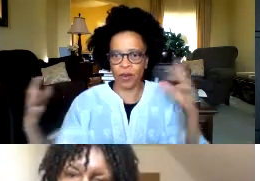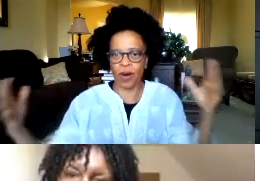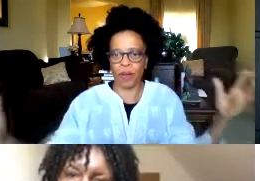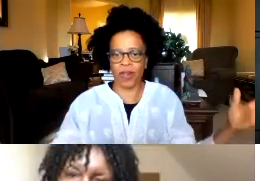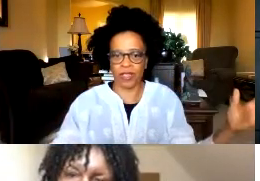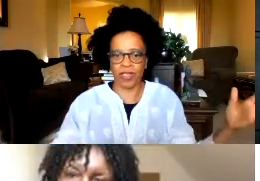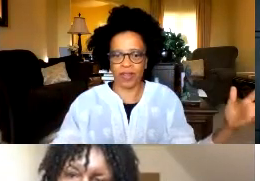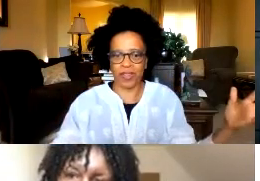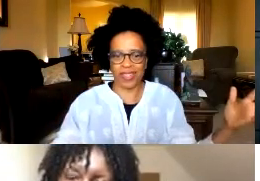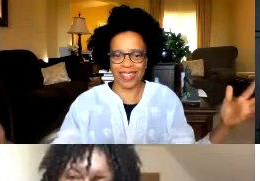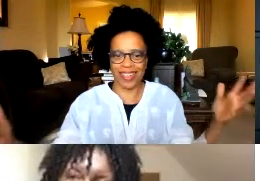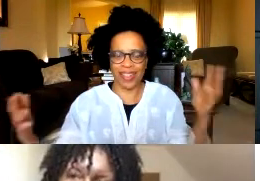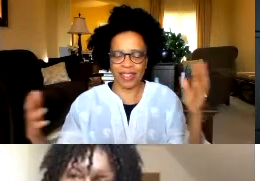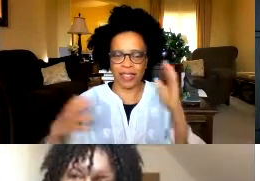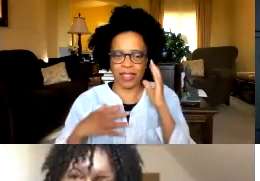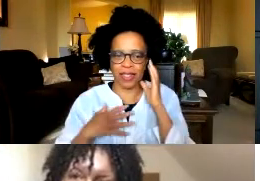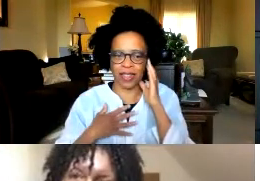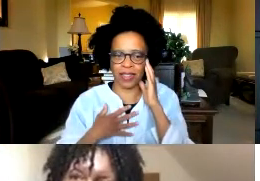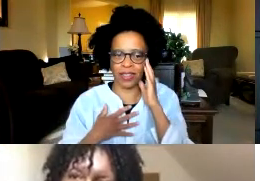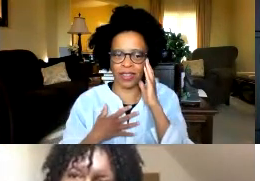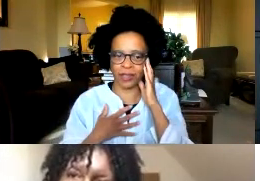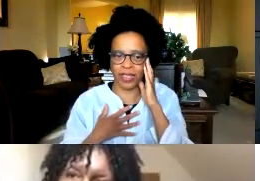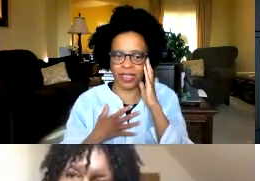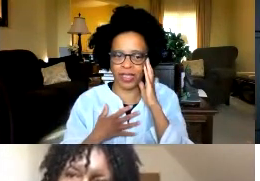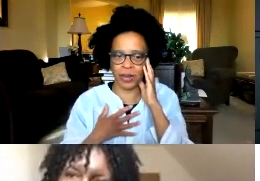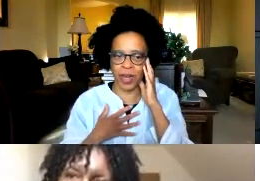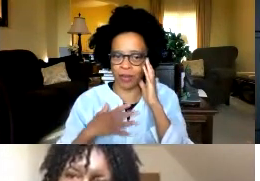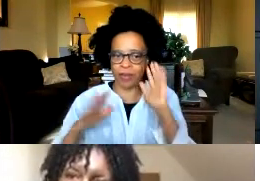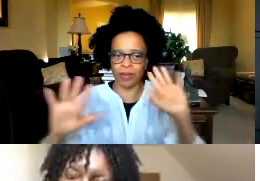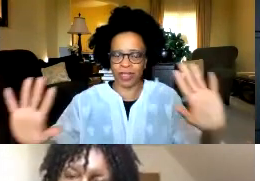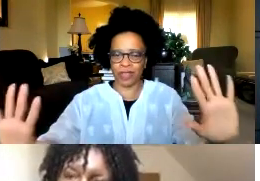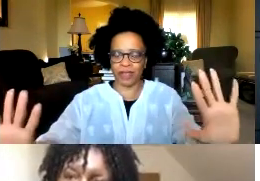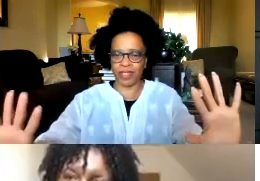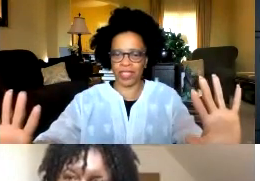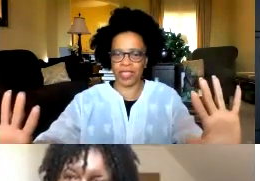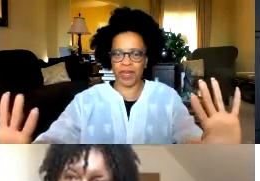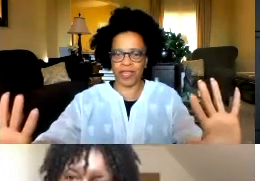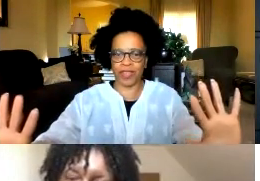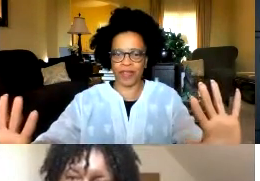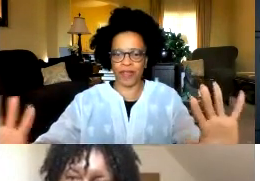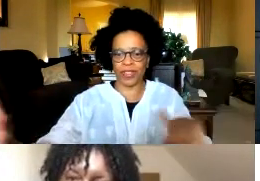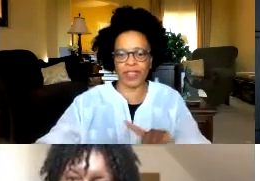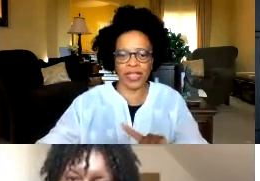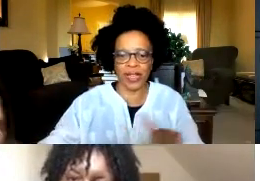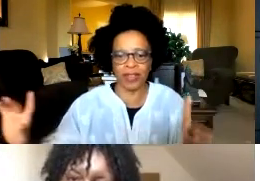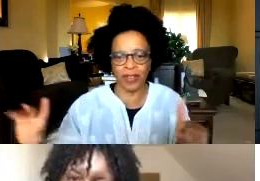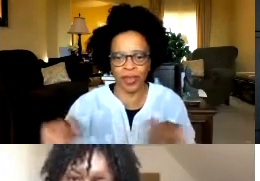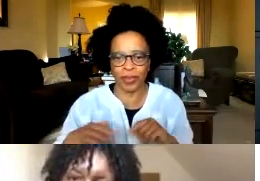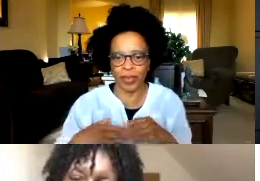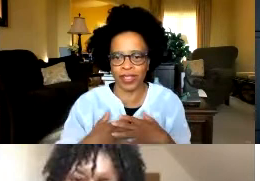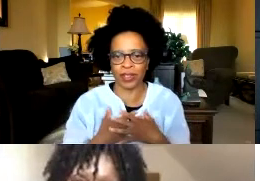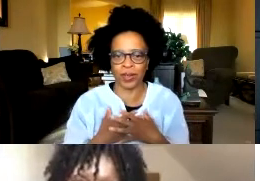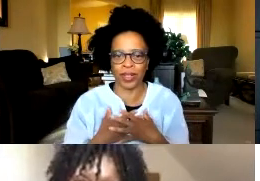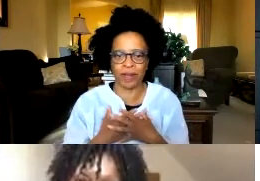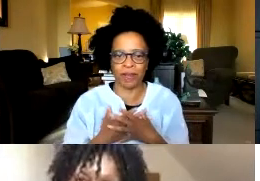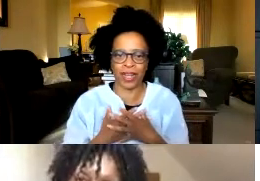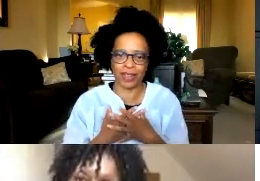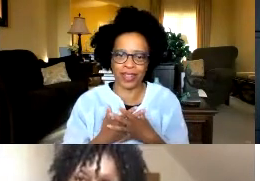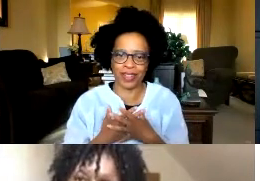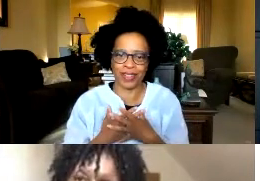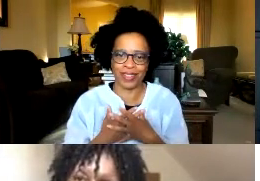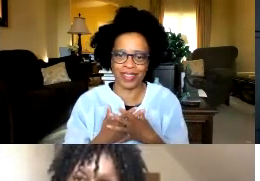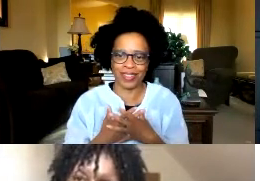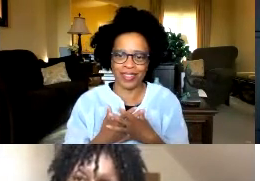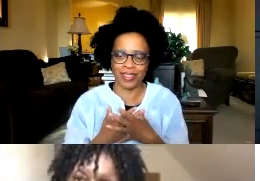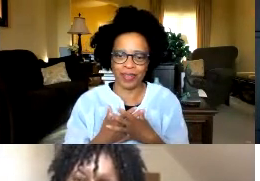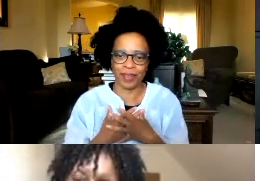That you are part of this community. Yeah, that's saying, look, we see you and we will give seed space to you. Folks have said, I don't even really necessarily want to come back right